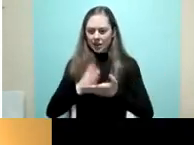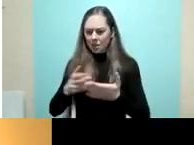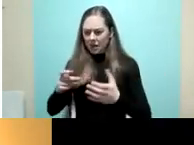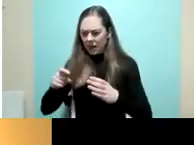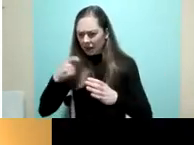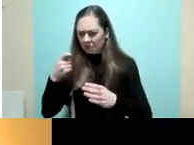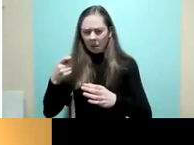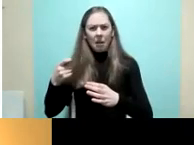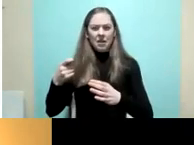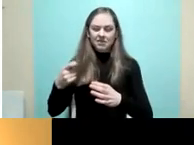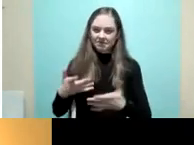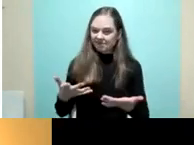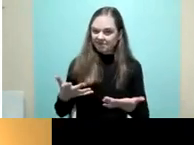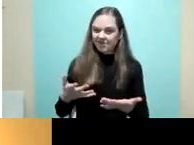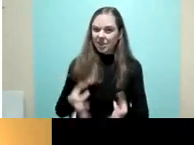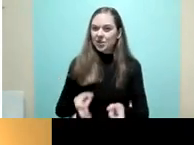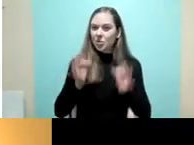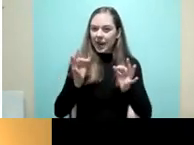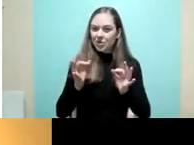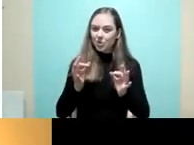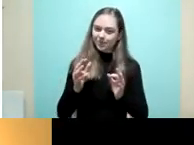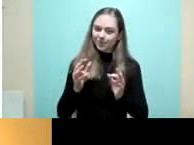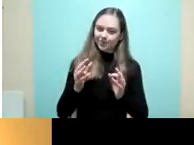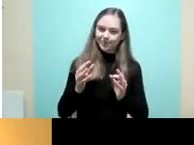hey, it's great to be present. There's a real